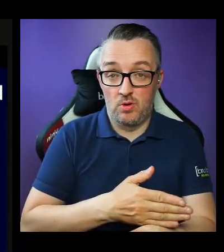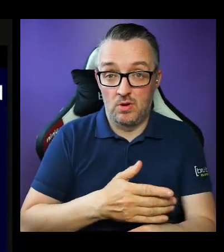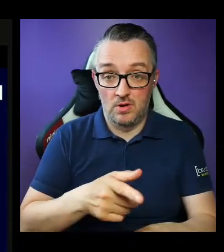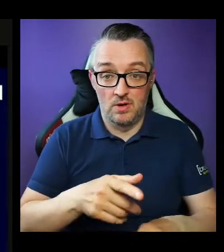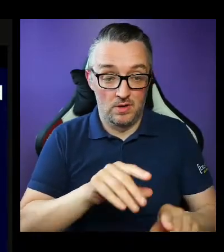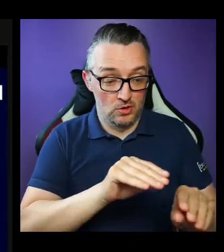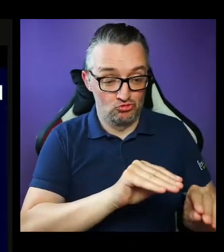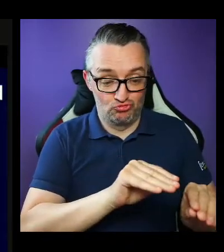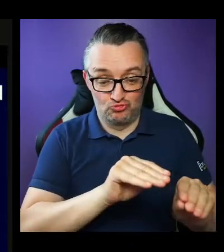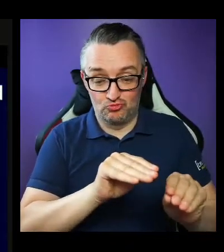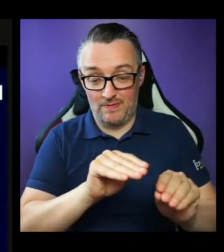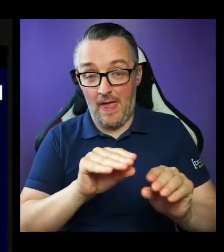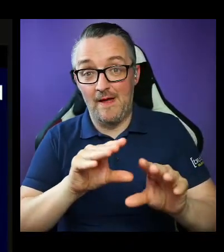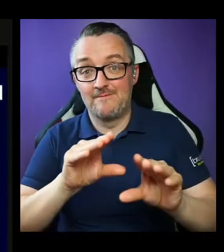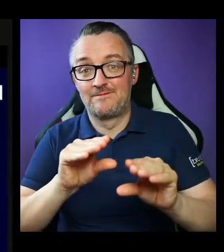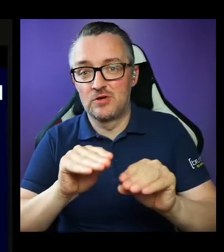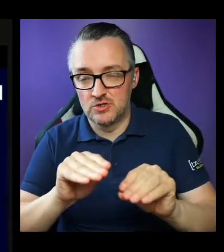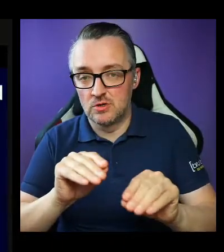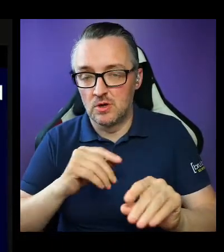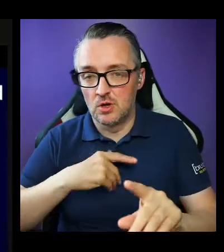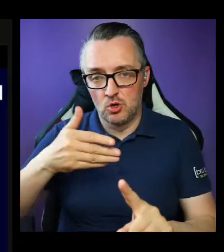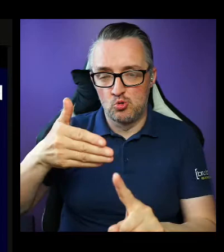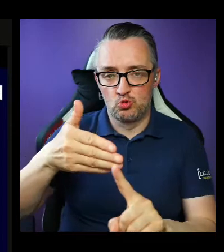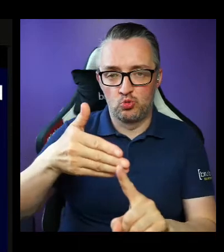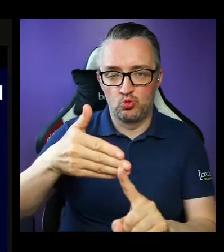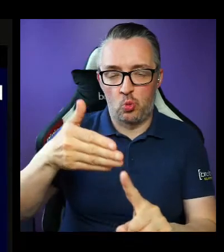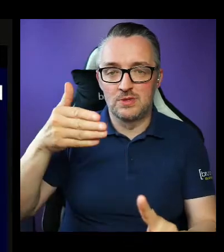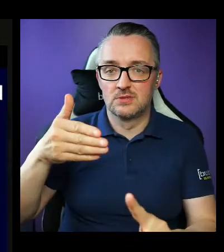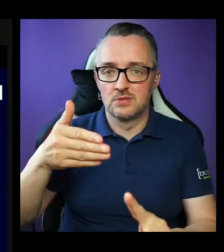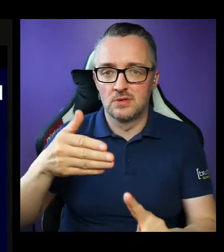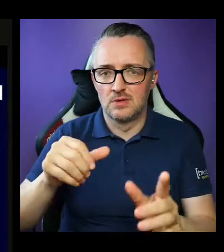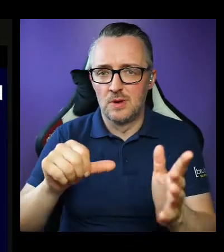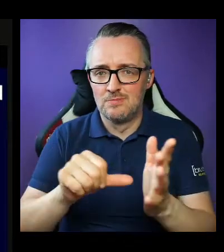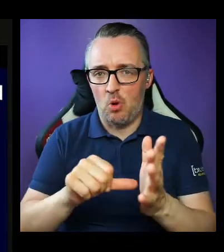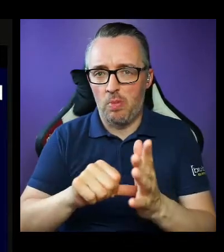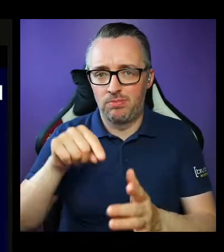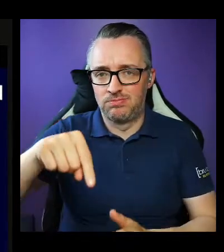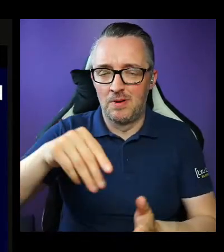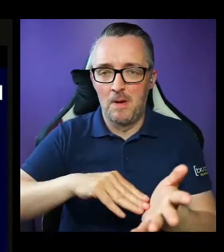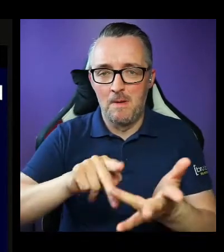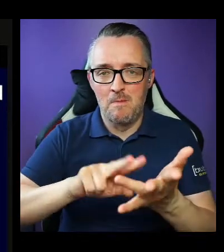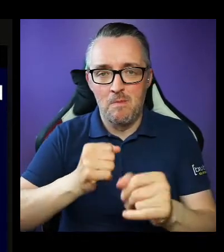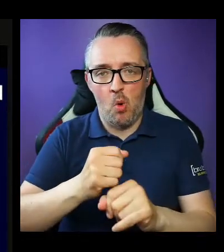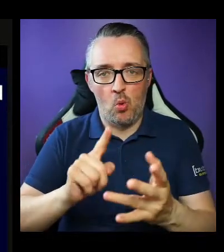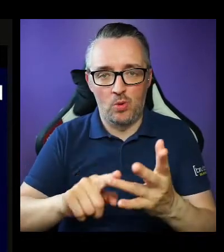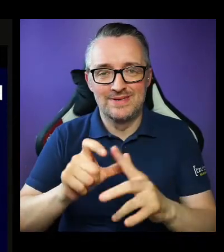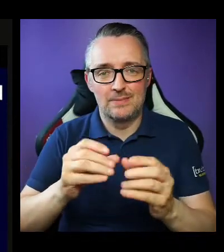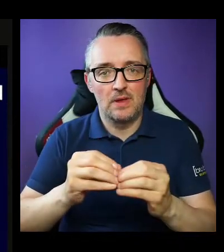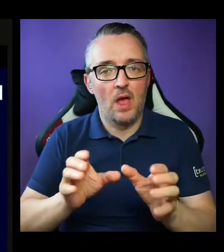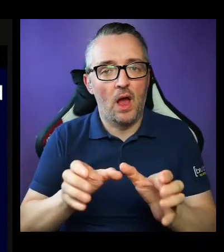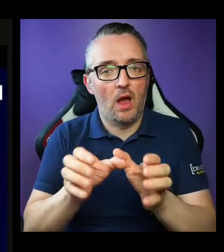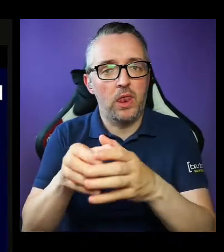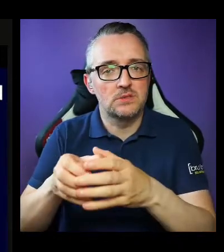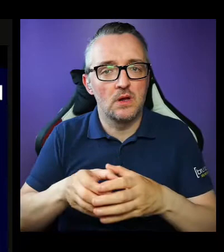to MongoDB, we've started to see problems with our MongoDB clusters. And we're